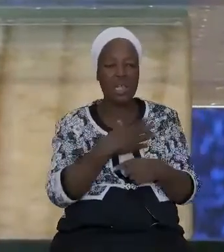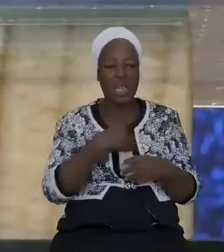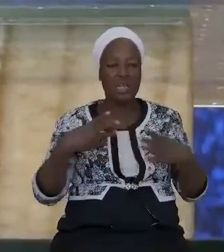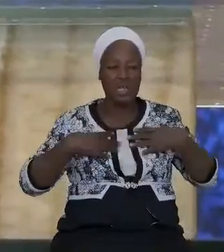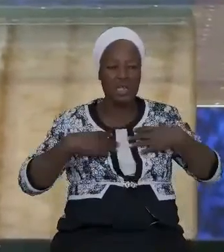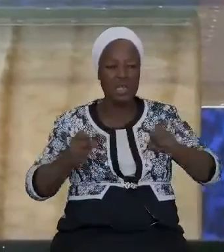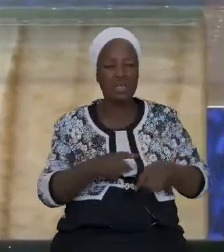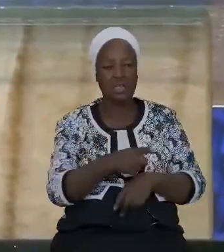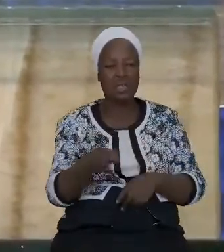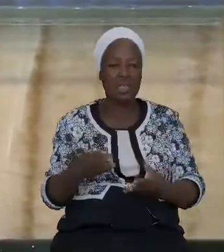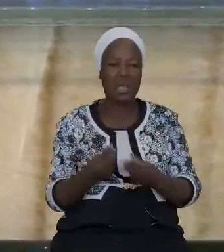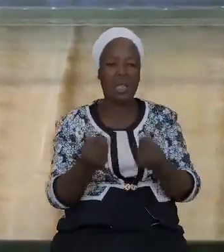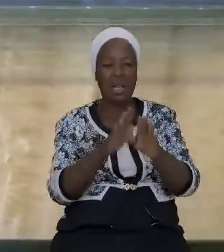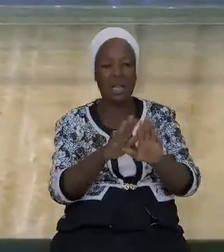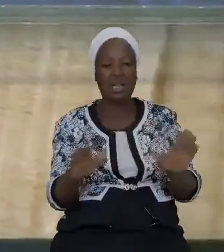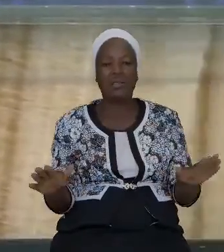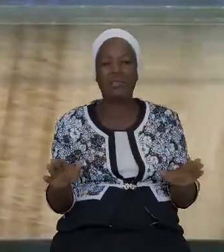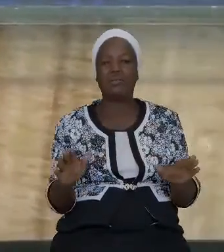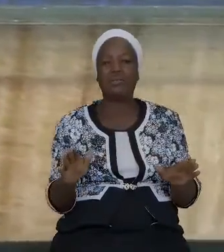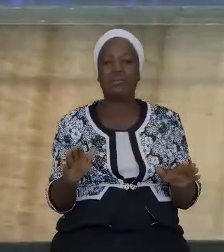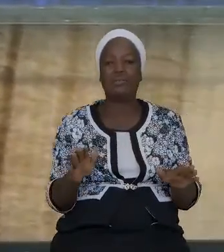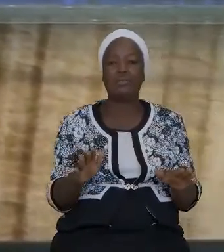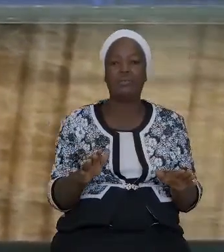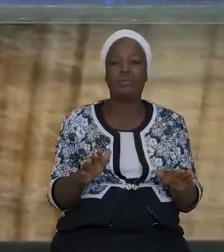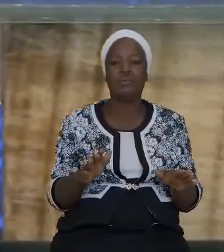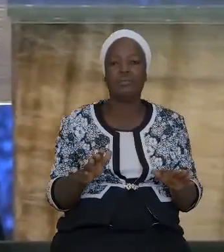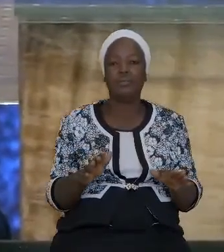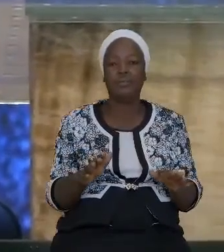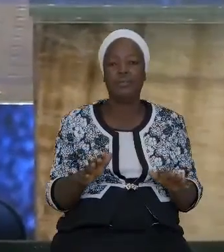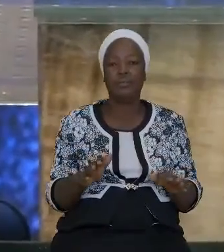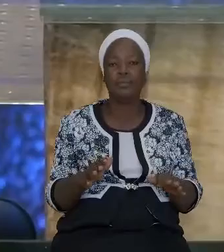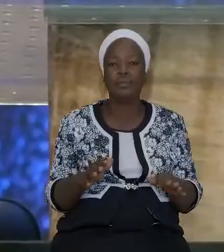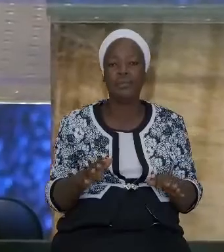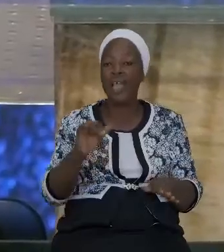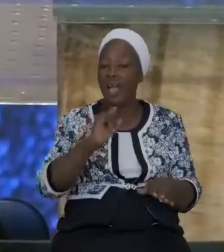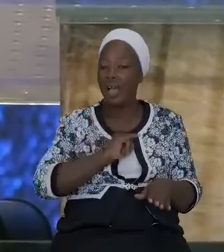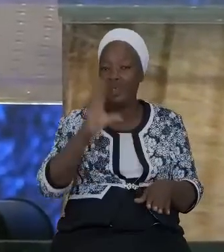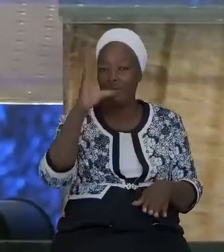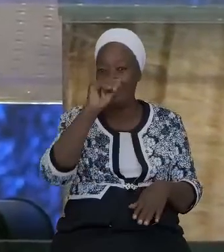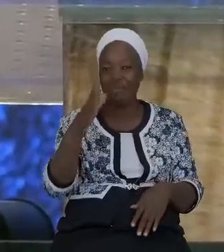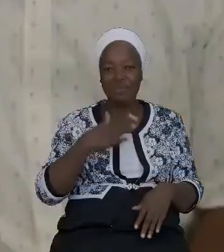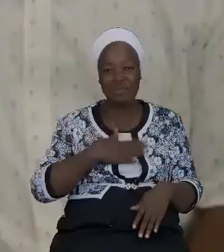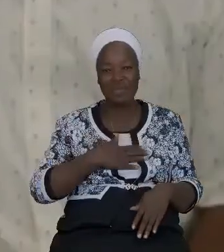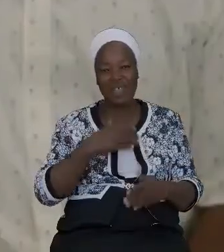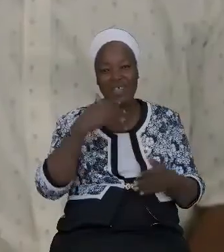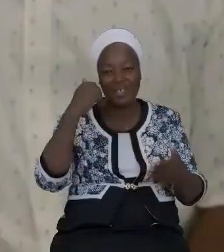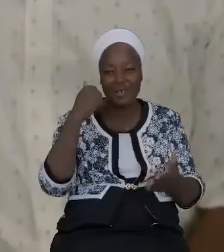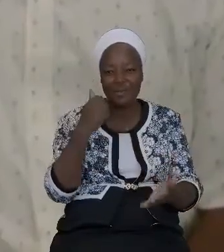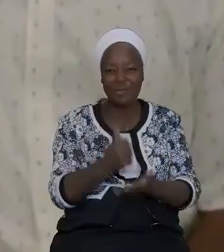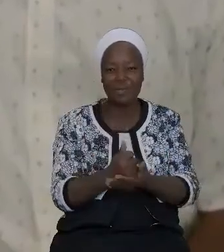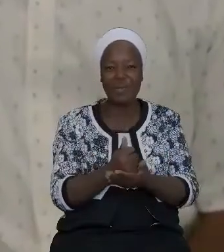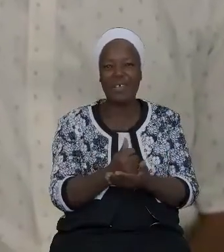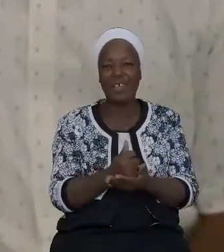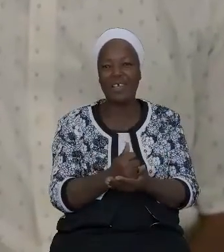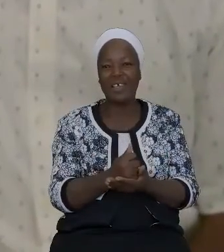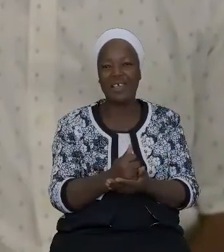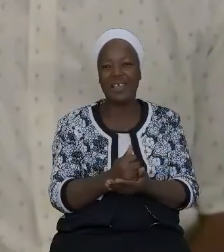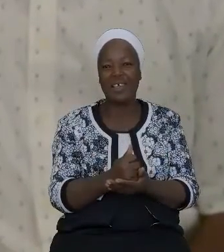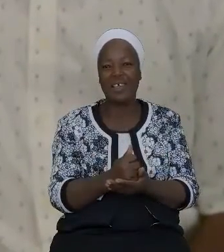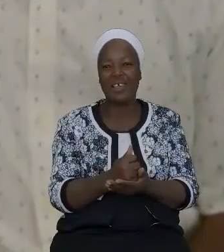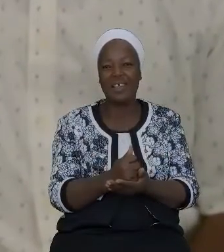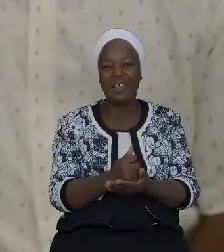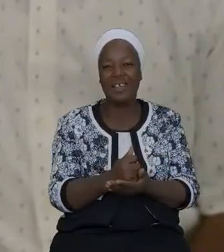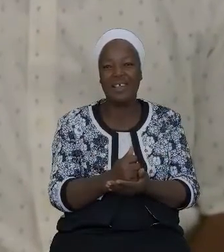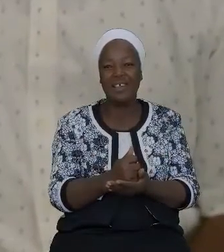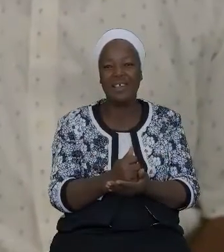heal their land. I missed my amen there. We come to